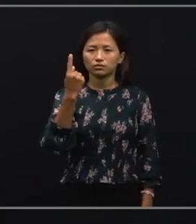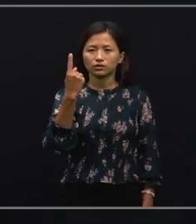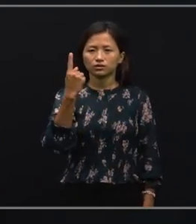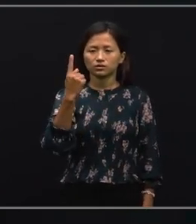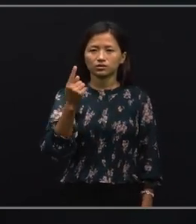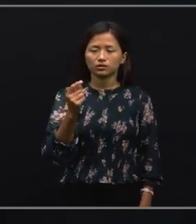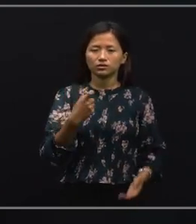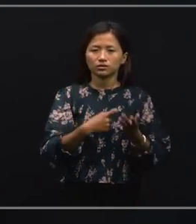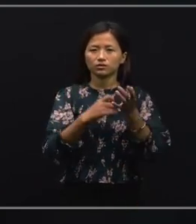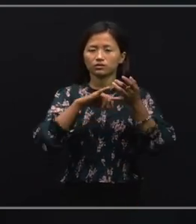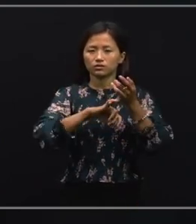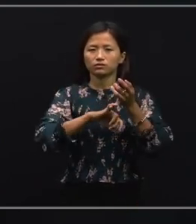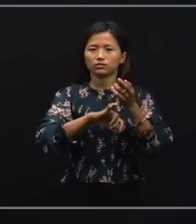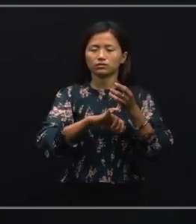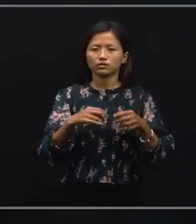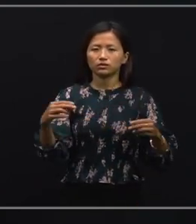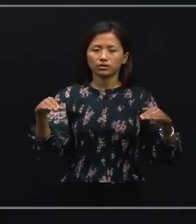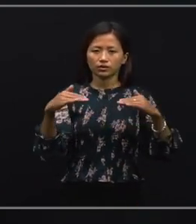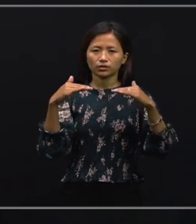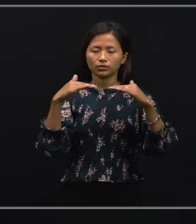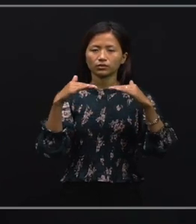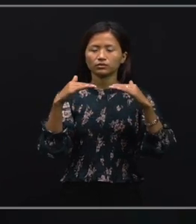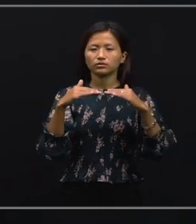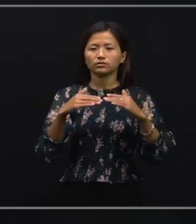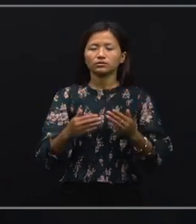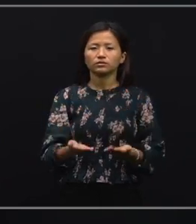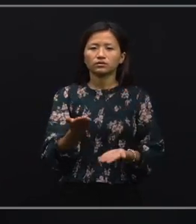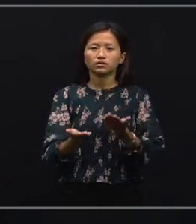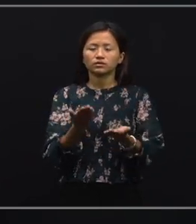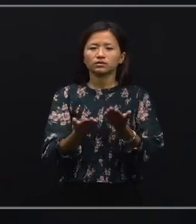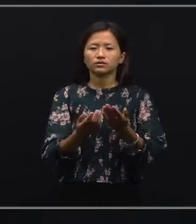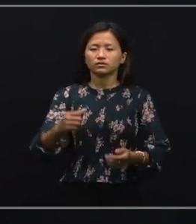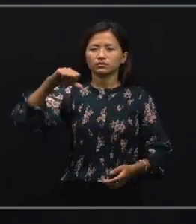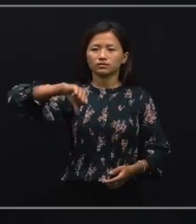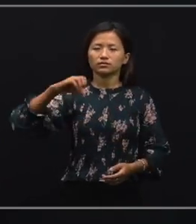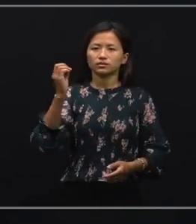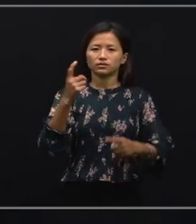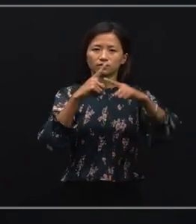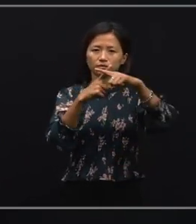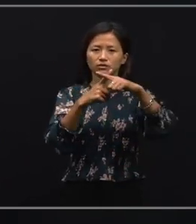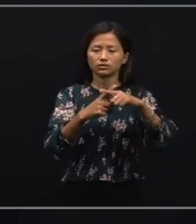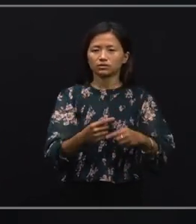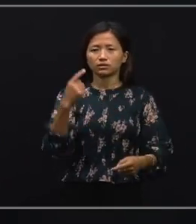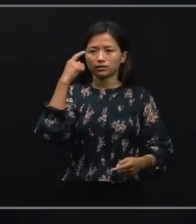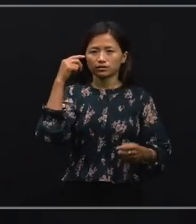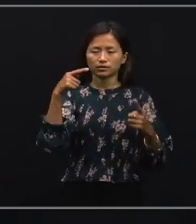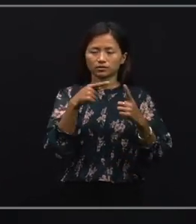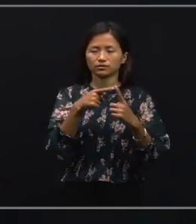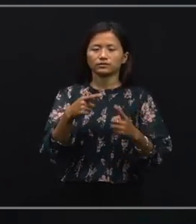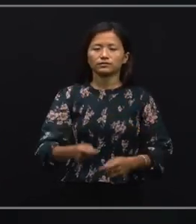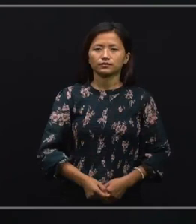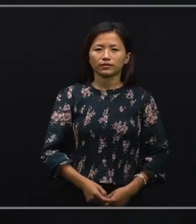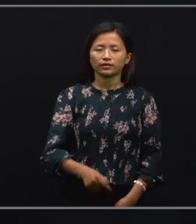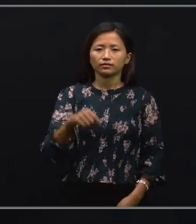1 rupee will be equal to, no, 1 pound will be equal to almost 90 plus rupees in our context.